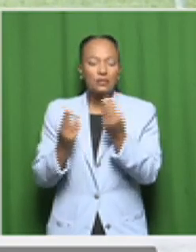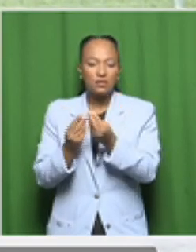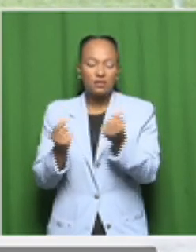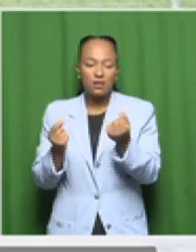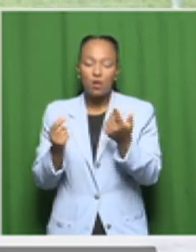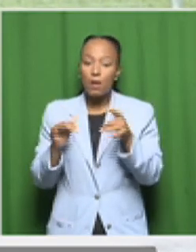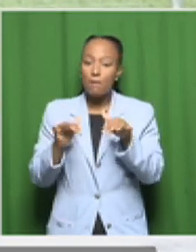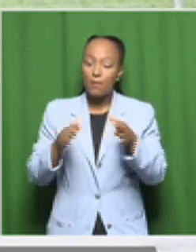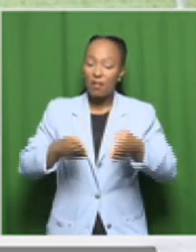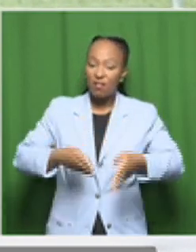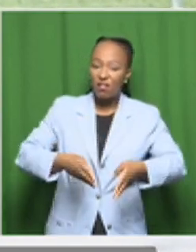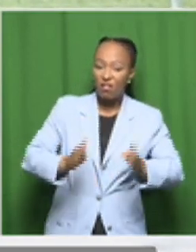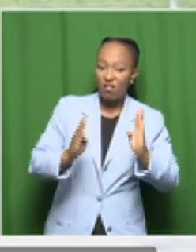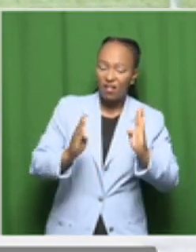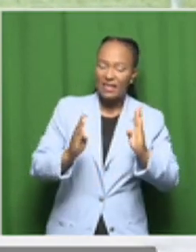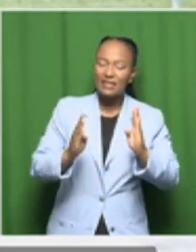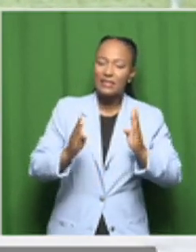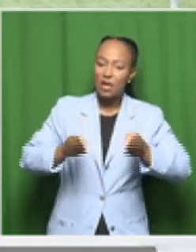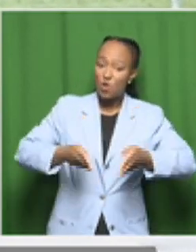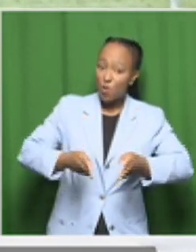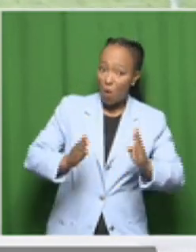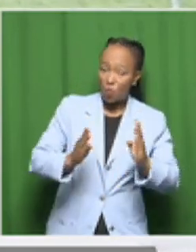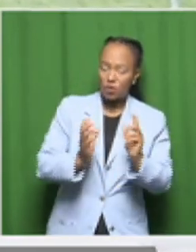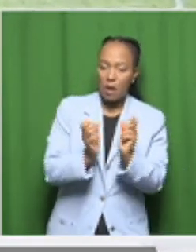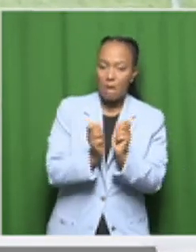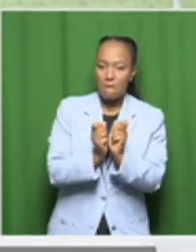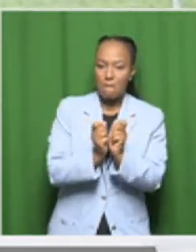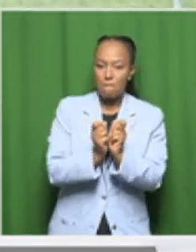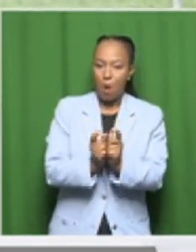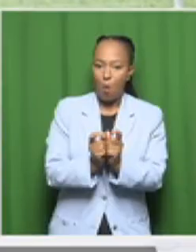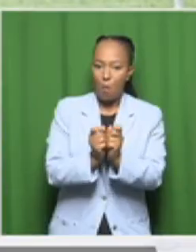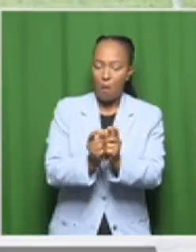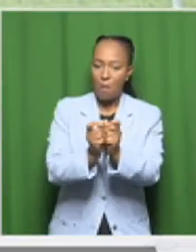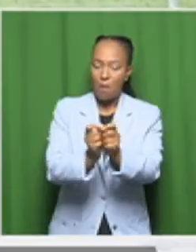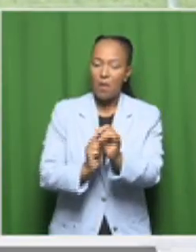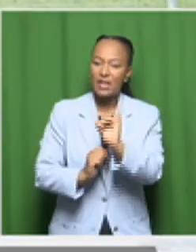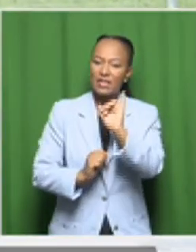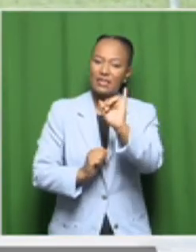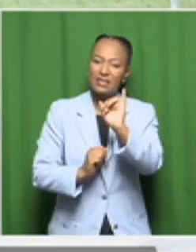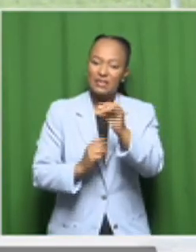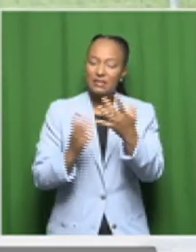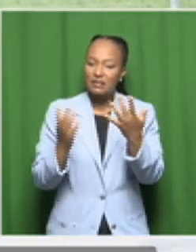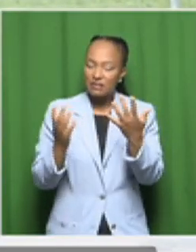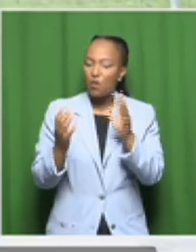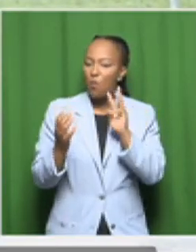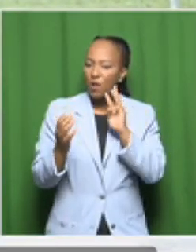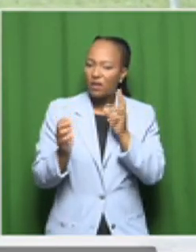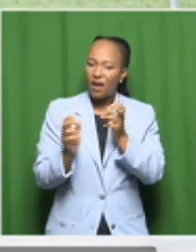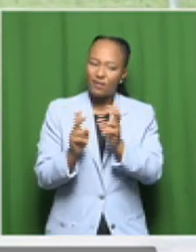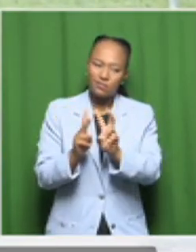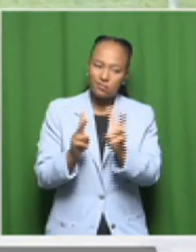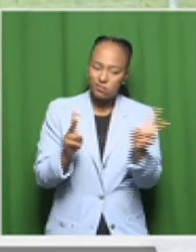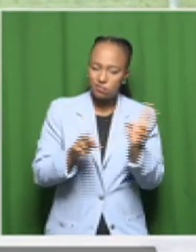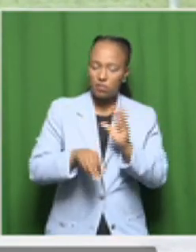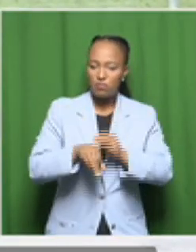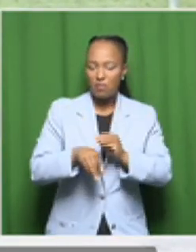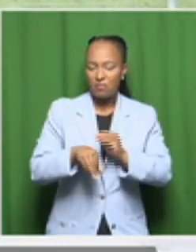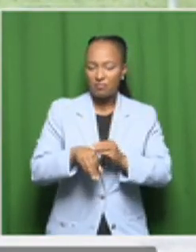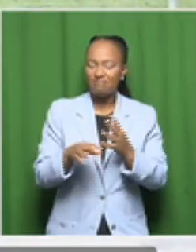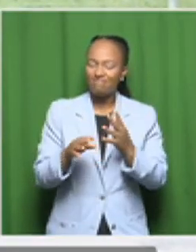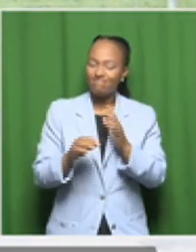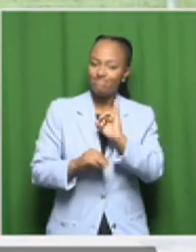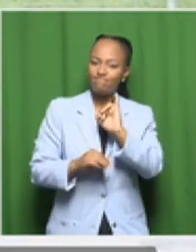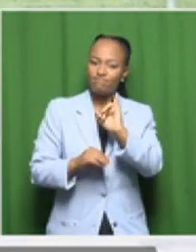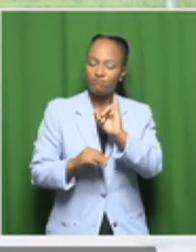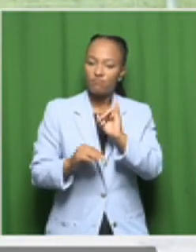Drainage remains a major problem. Infrastructure is also a major challenge. So we expect that the Premier must give lasting promises,